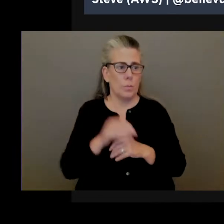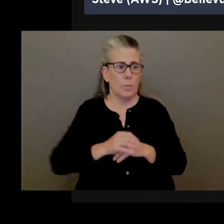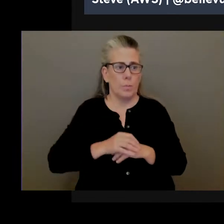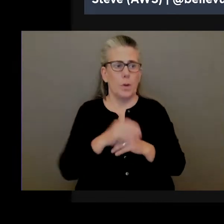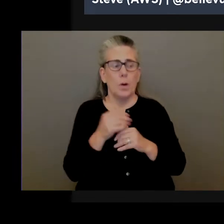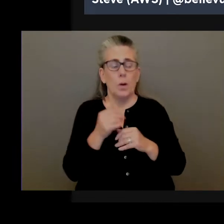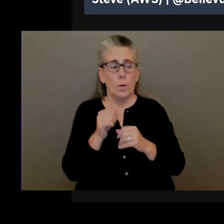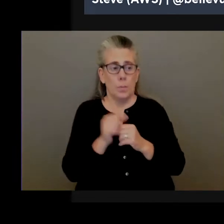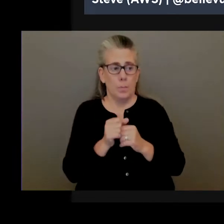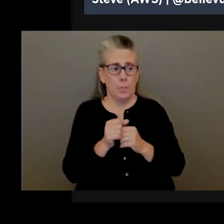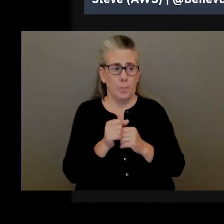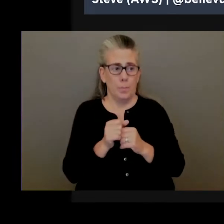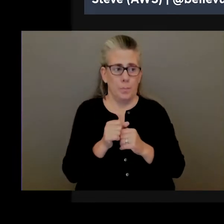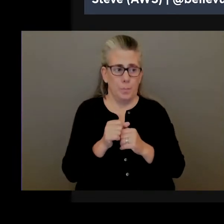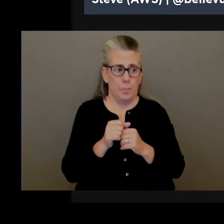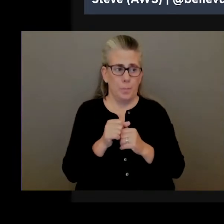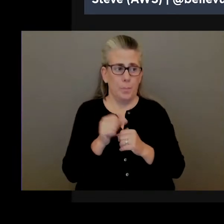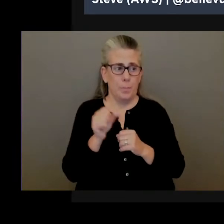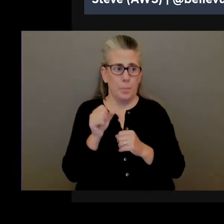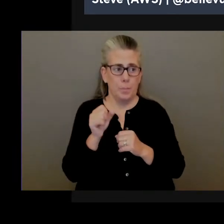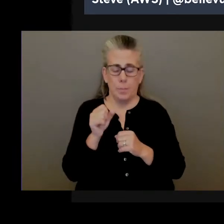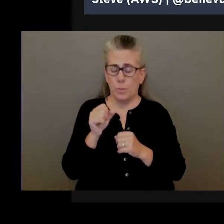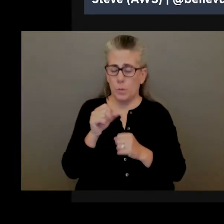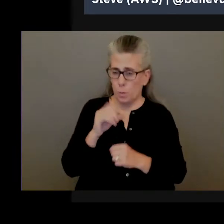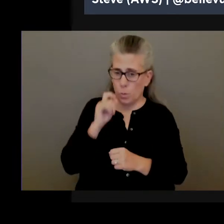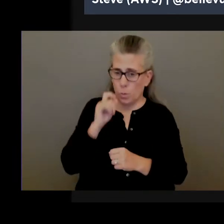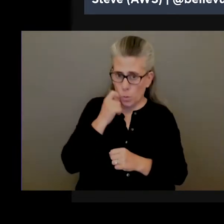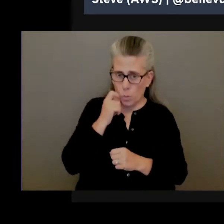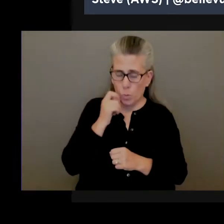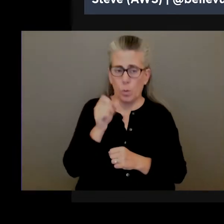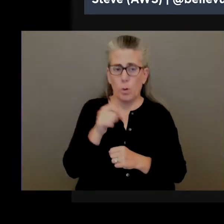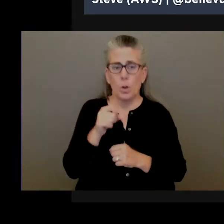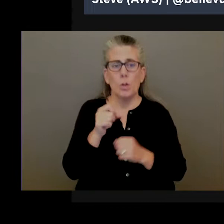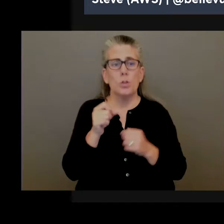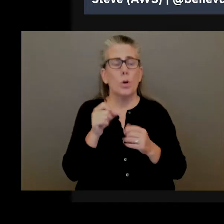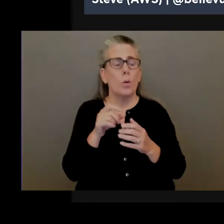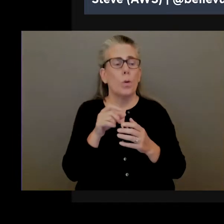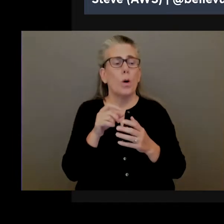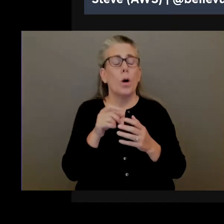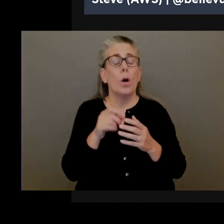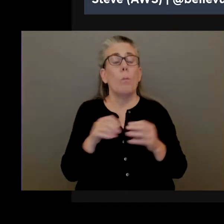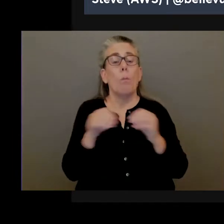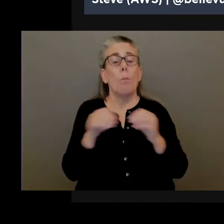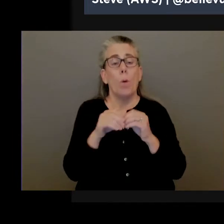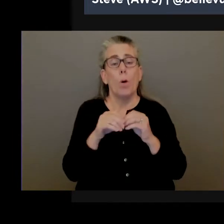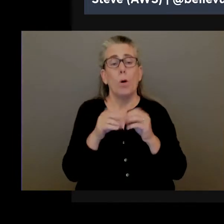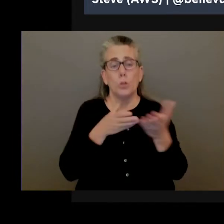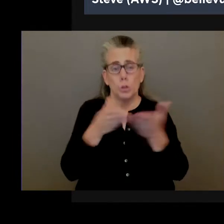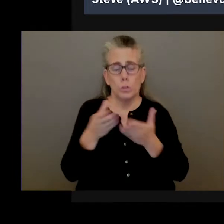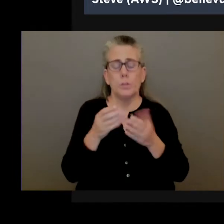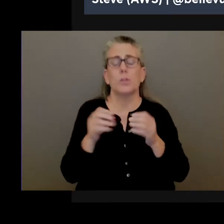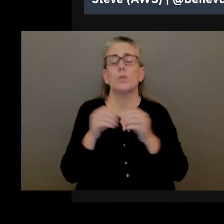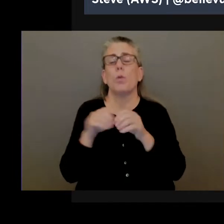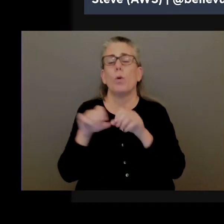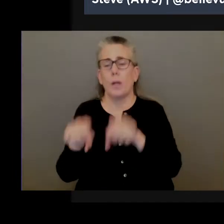Okay, cool. So there's a large number of services, large number of capabilities. Where should we start